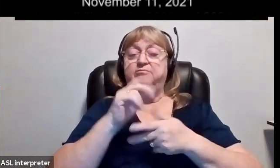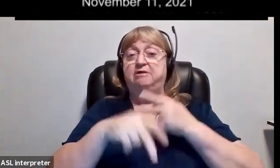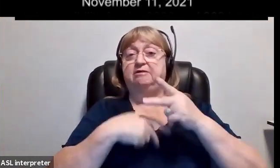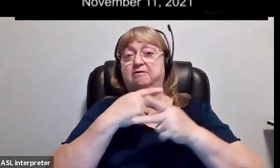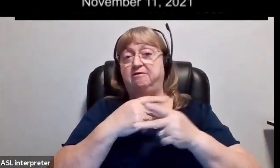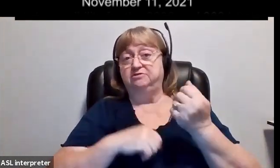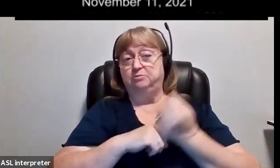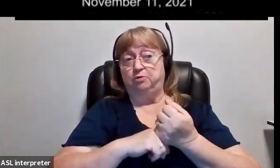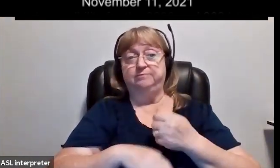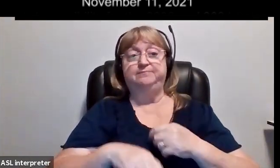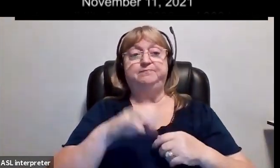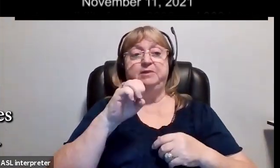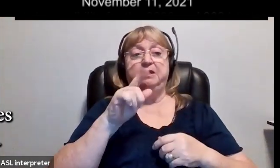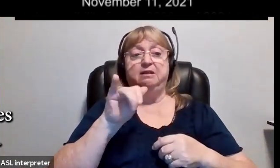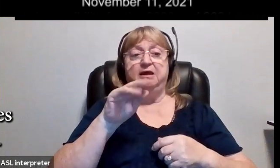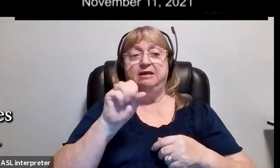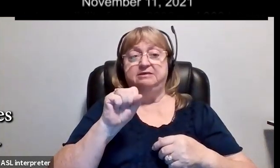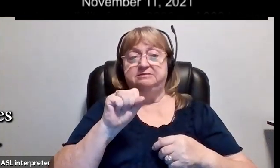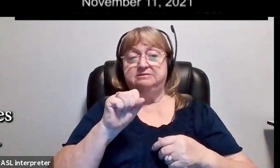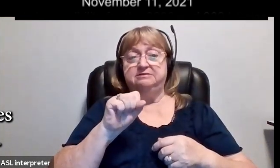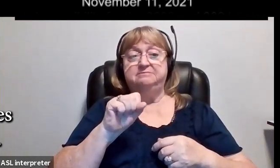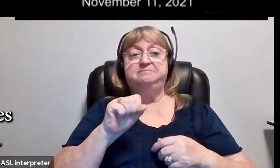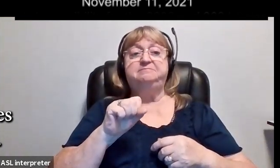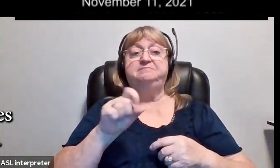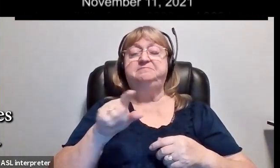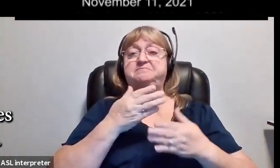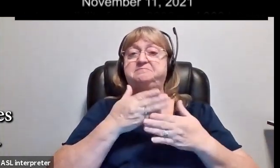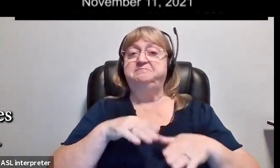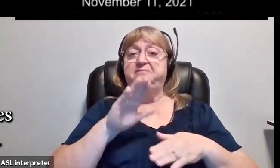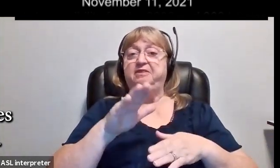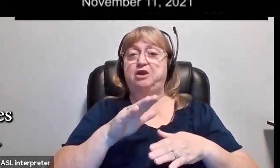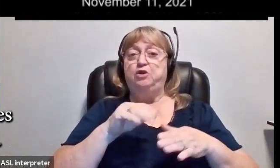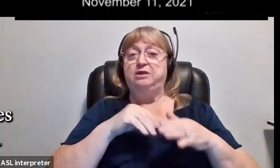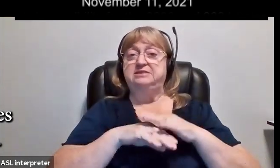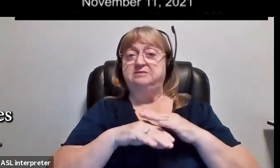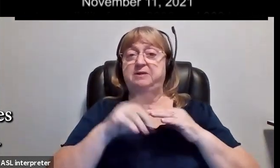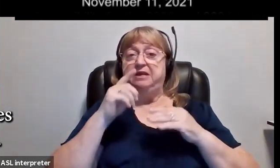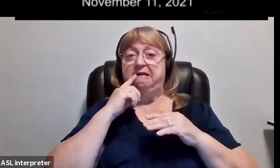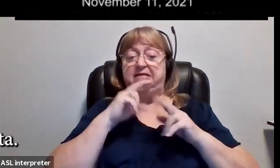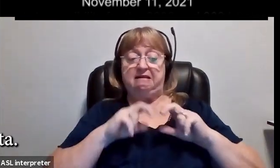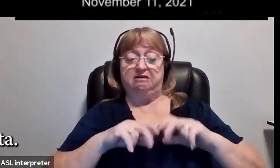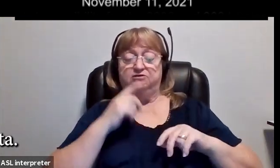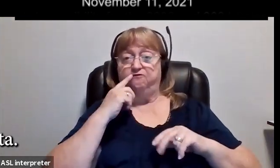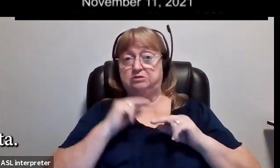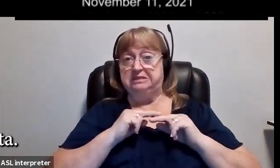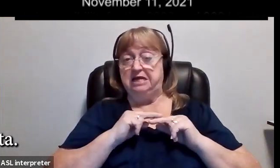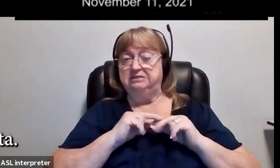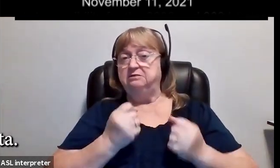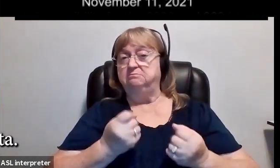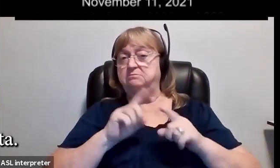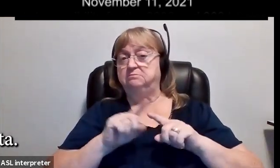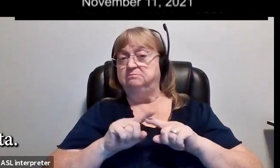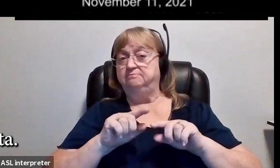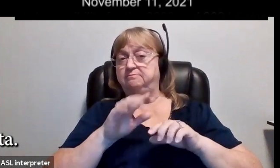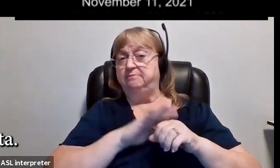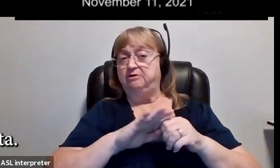al. Divided their accessibility analysis for slides into a number of different areas. And one of them, the first